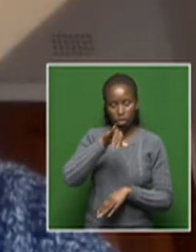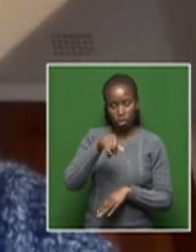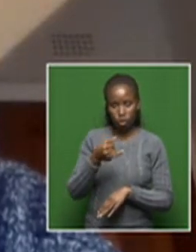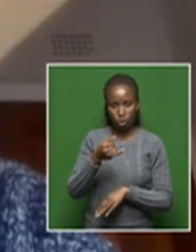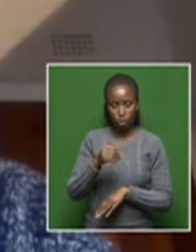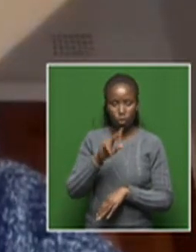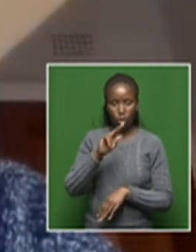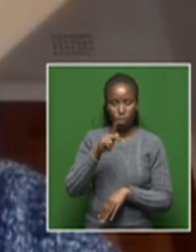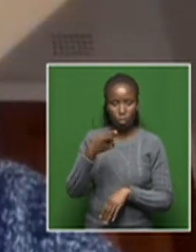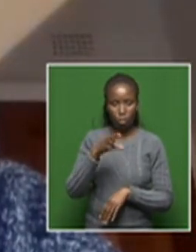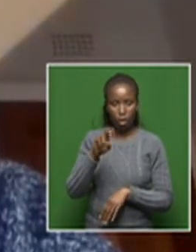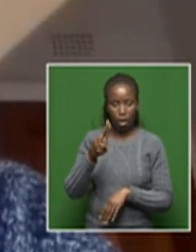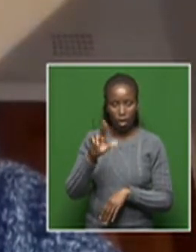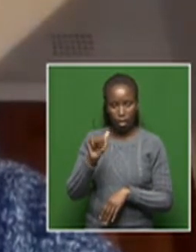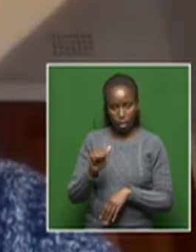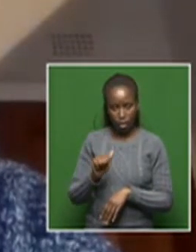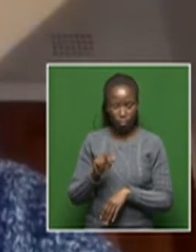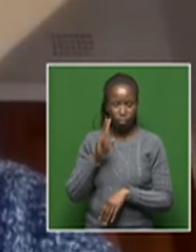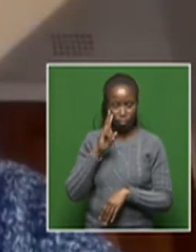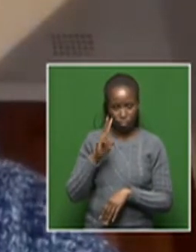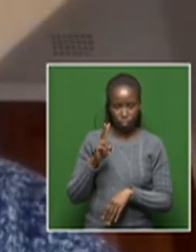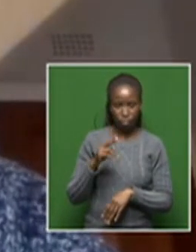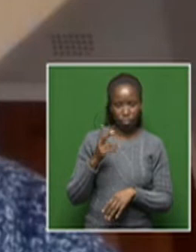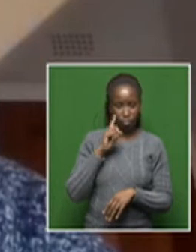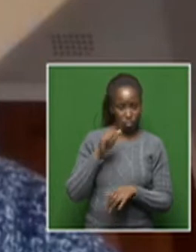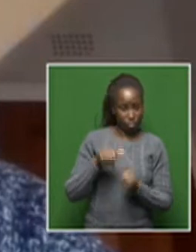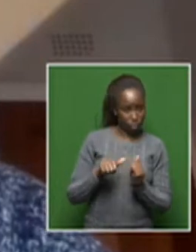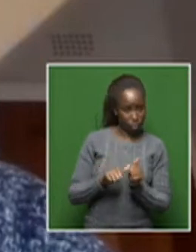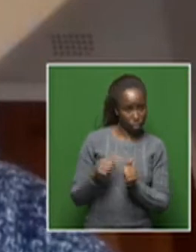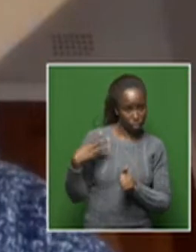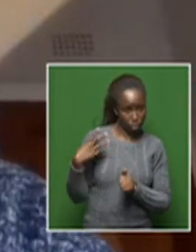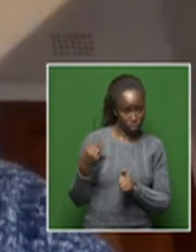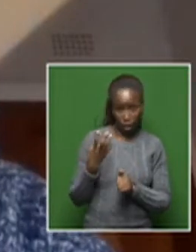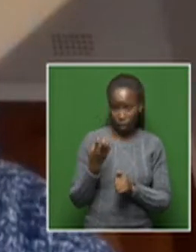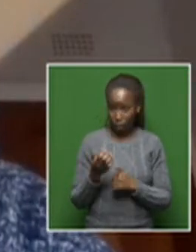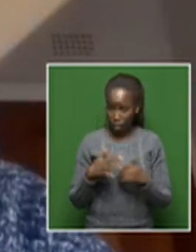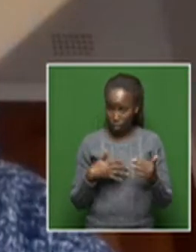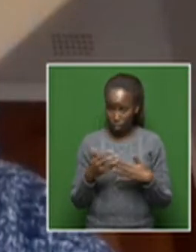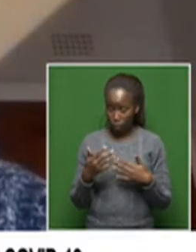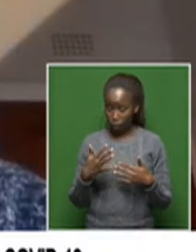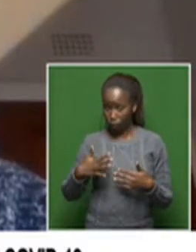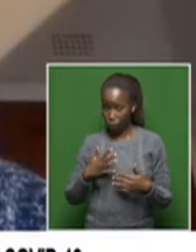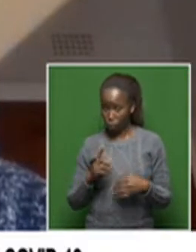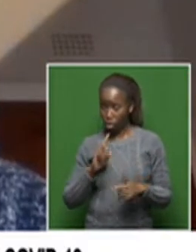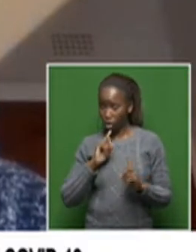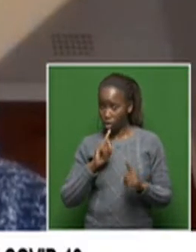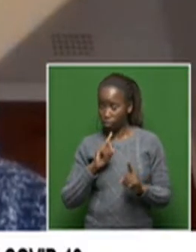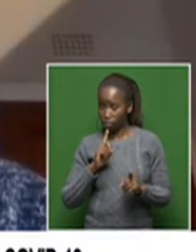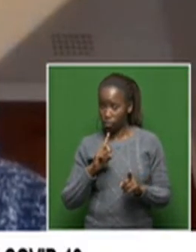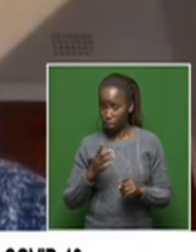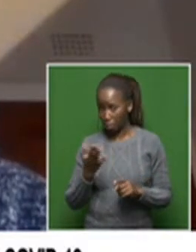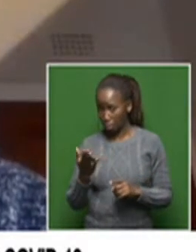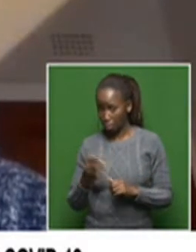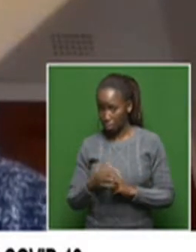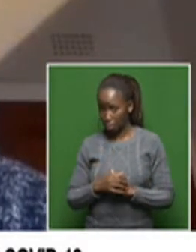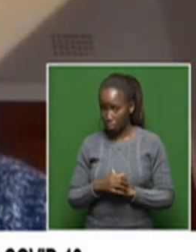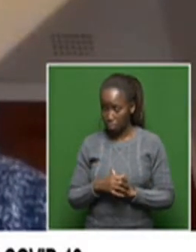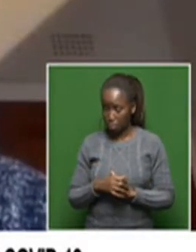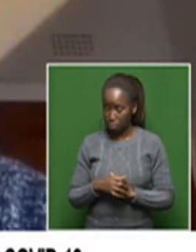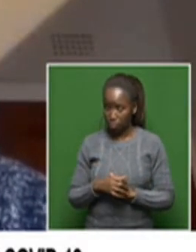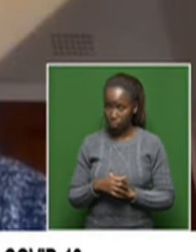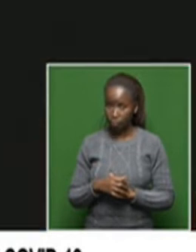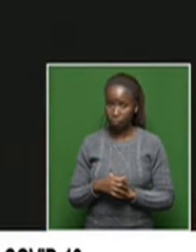Minister is here. I just want to check with the Deputy Minister if there's any of the questions that the Deputy Minister would like to pick up.